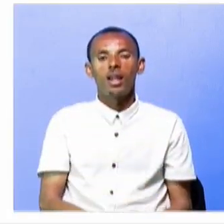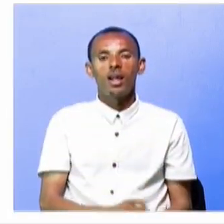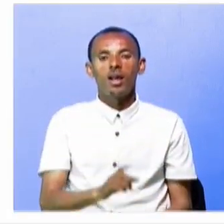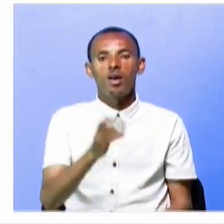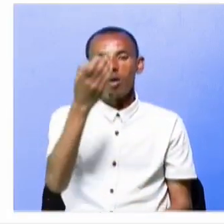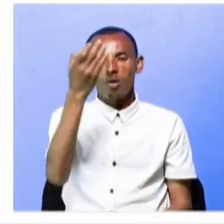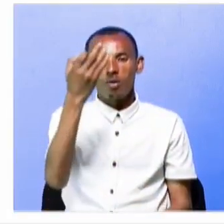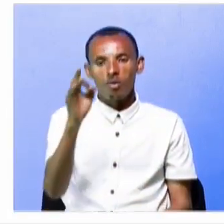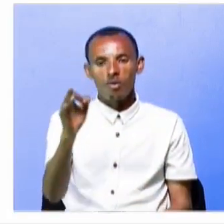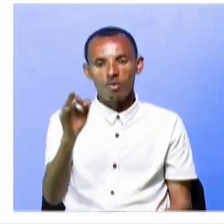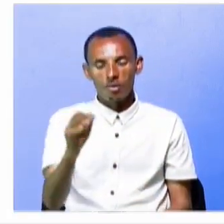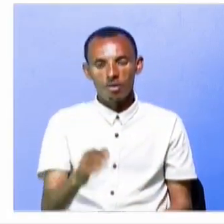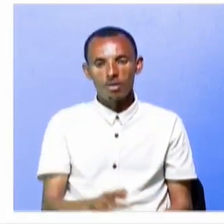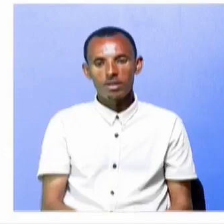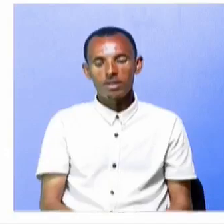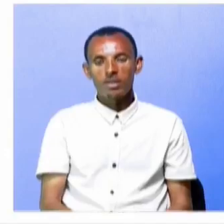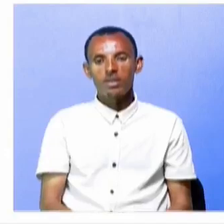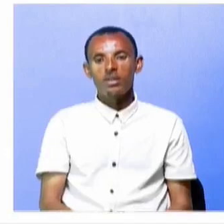angles of